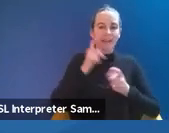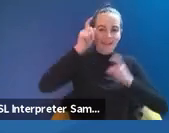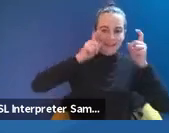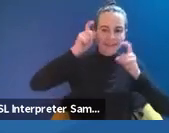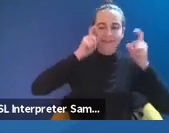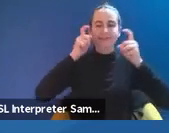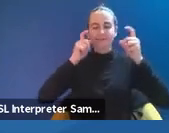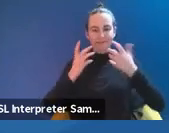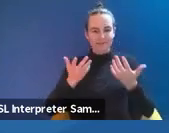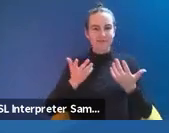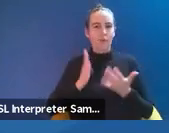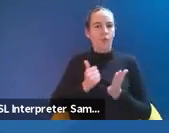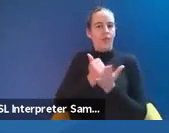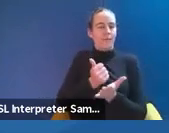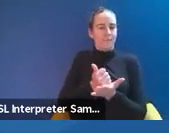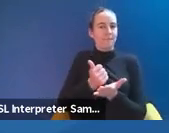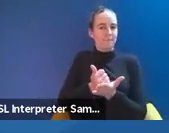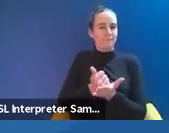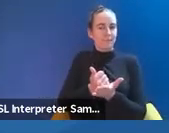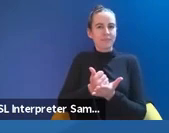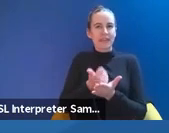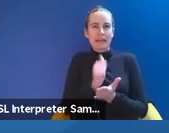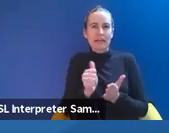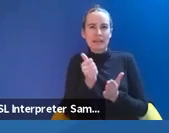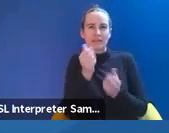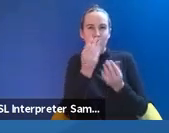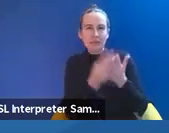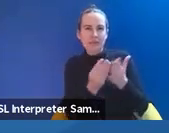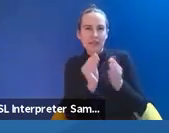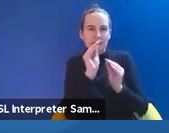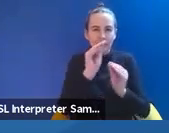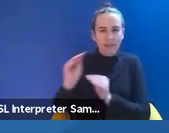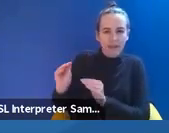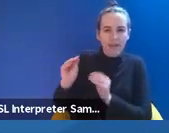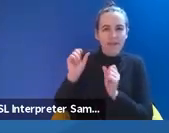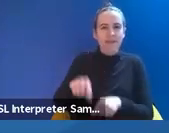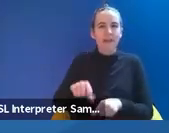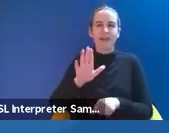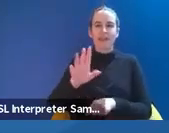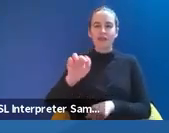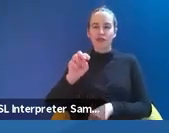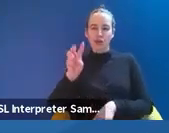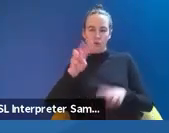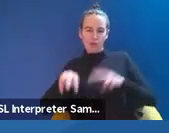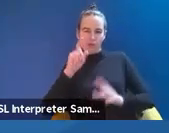facial movements that help to fill in some information. You can tell somebody's tone, somebody's,